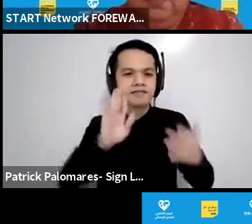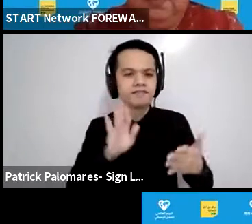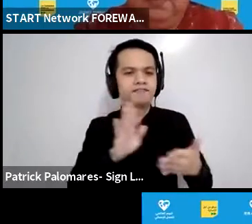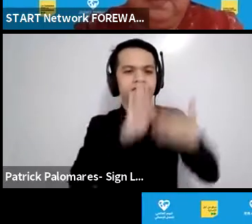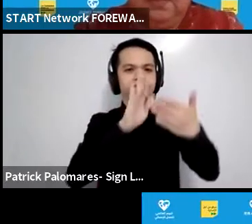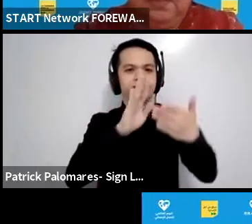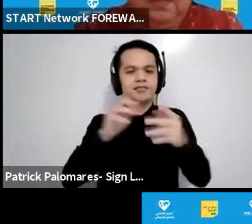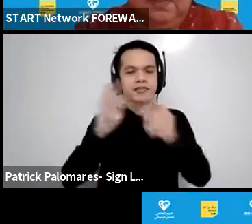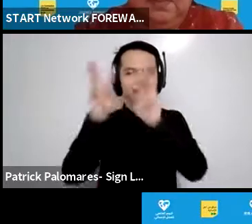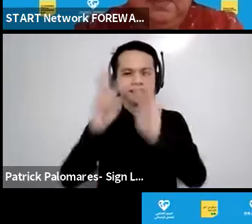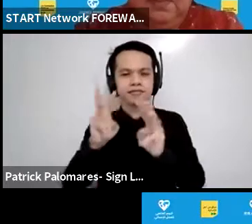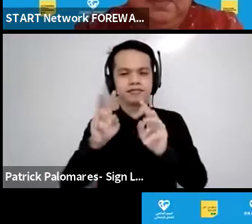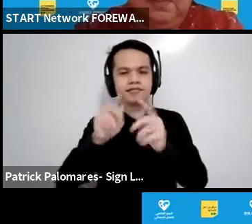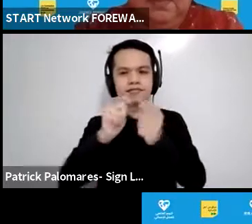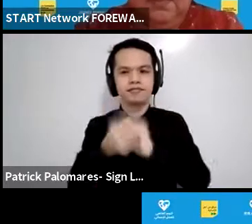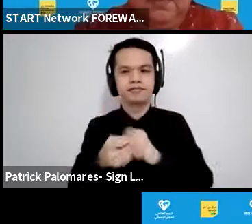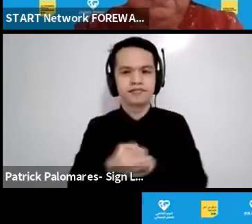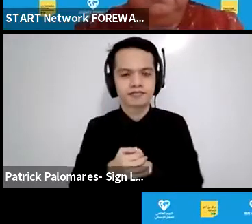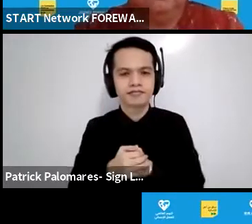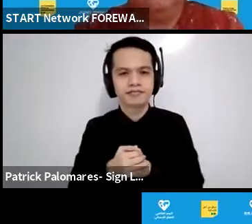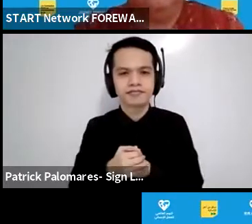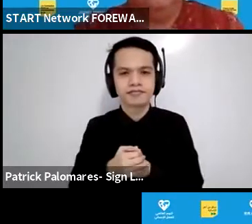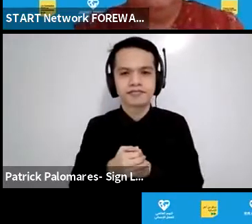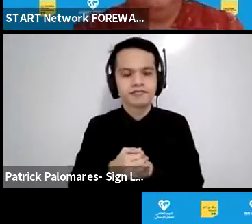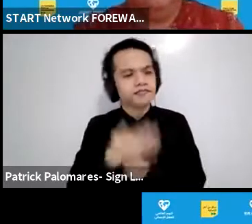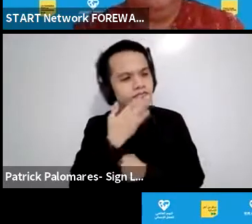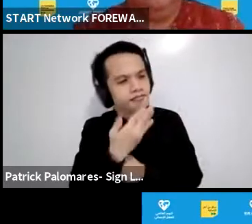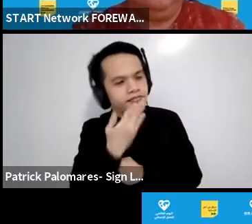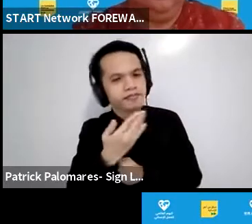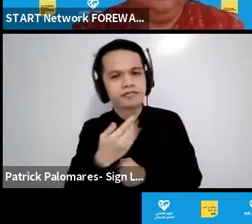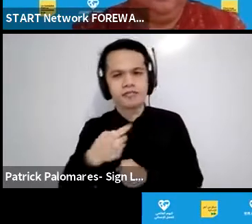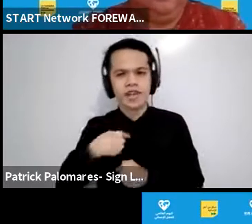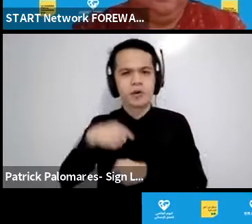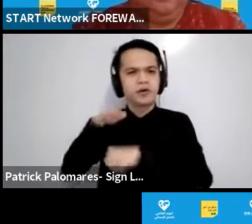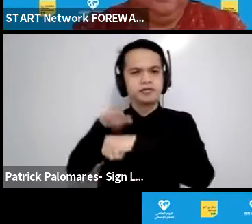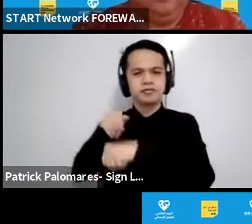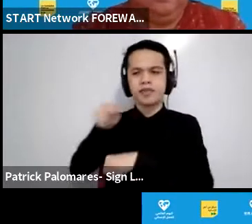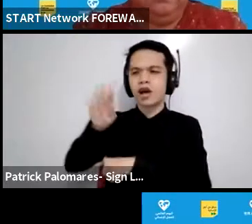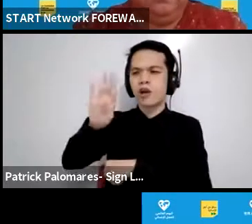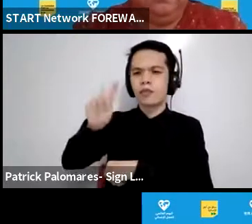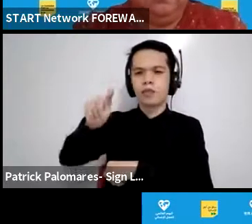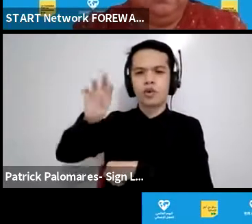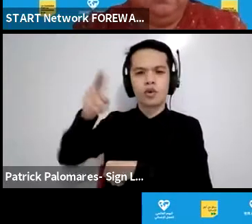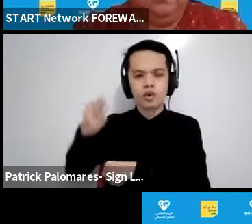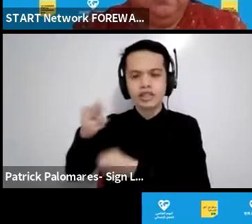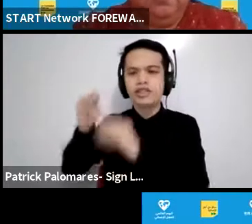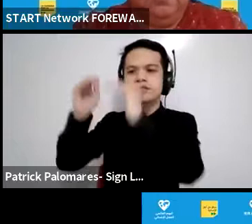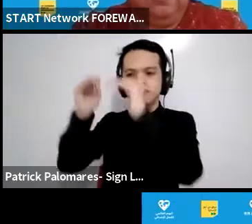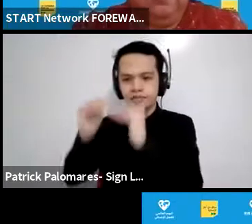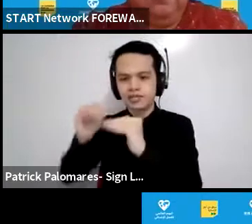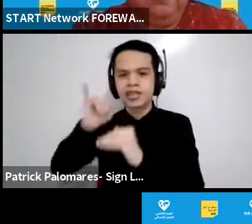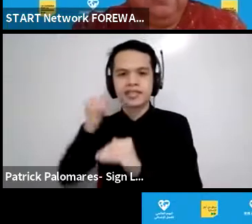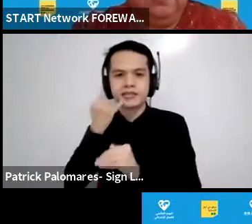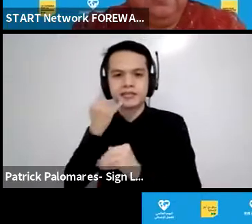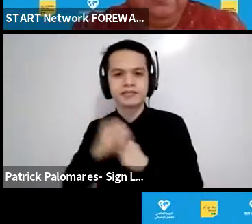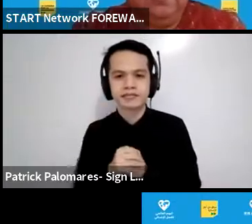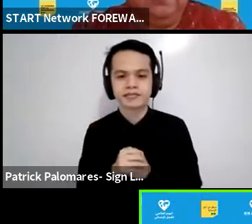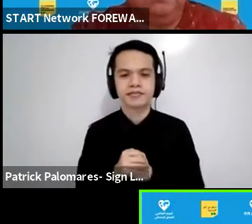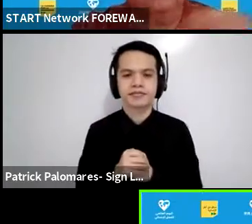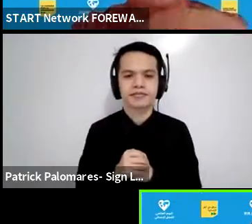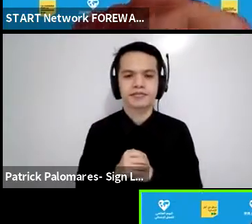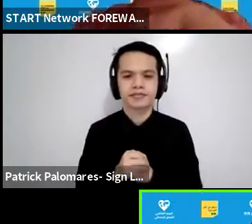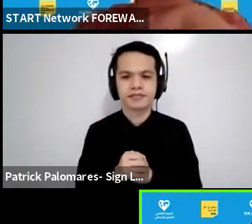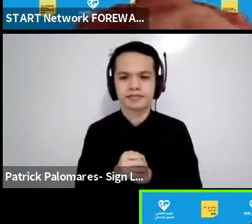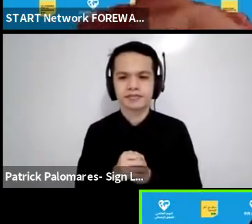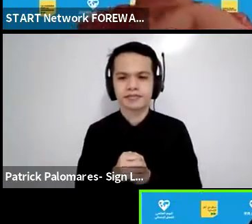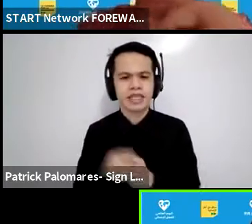change. Over. Thank you, Rhoda. Thank you. I'd like to call on Butch and then Jessica. Yes, just